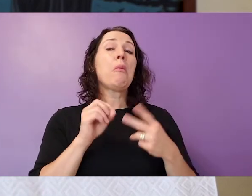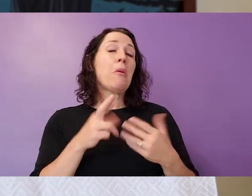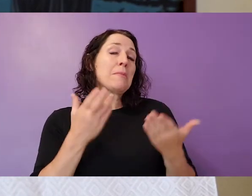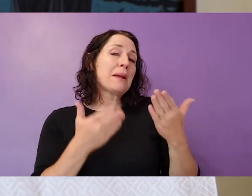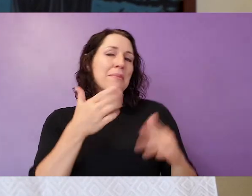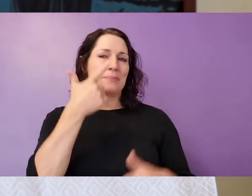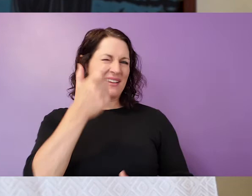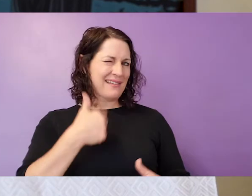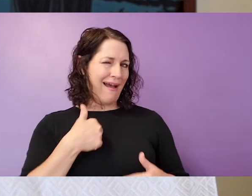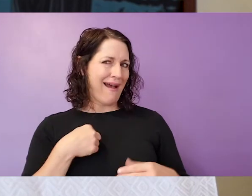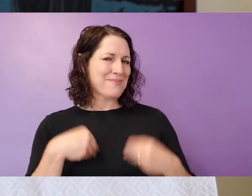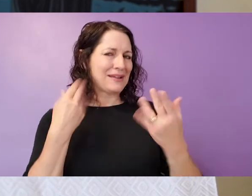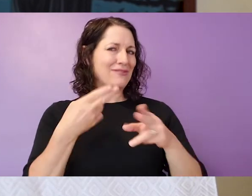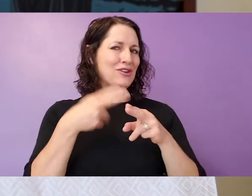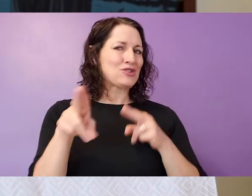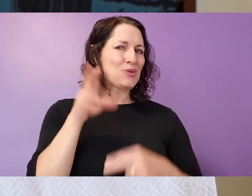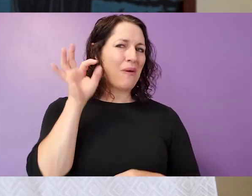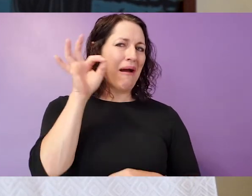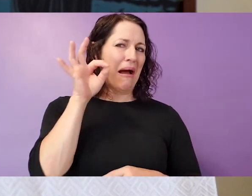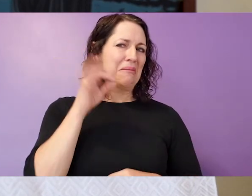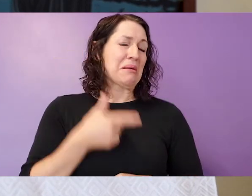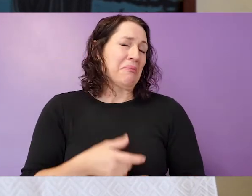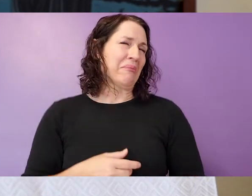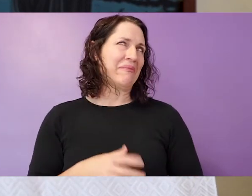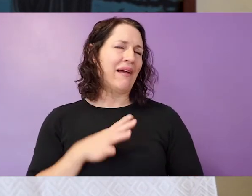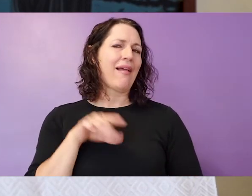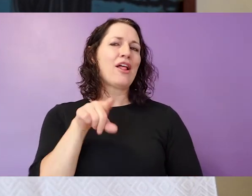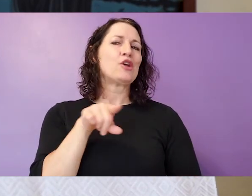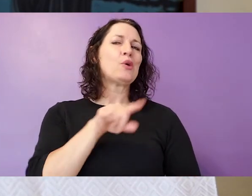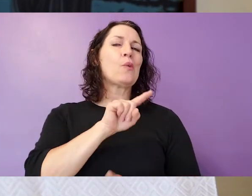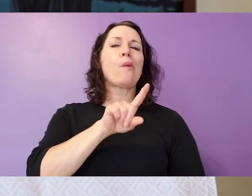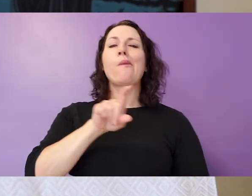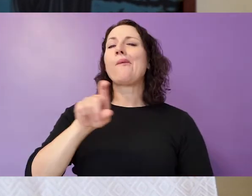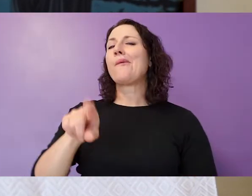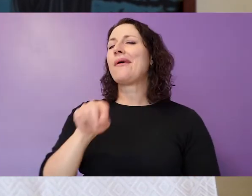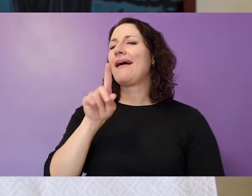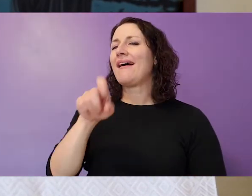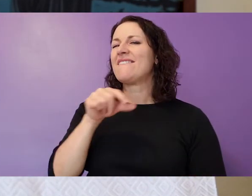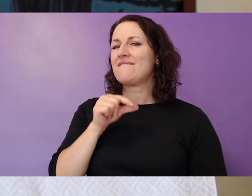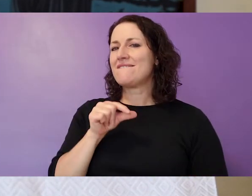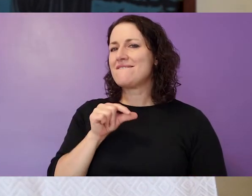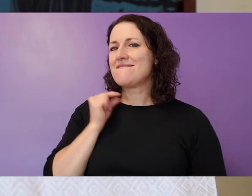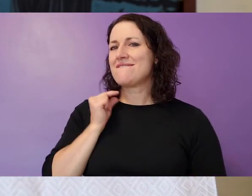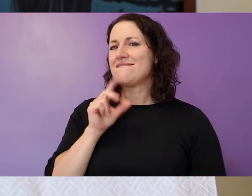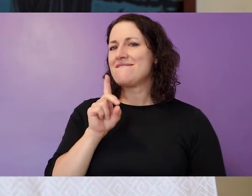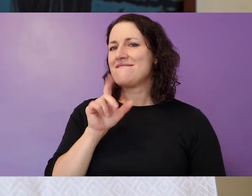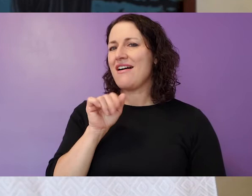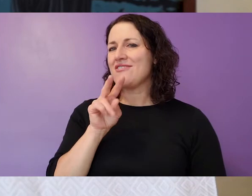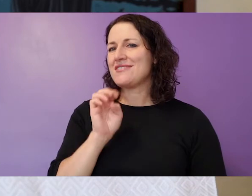Or, because I'm giving a short homily, you go and ask Father Dave